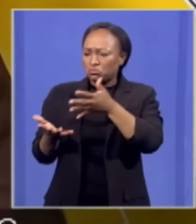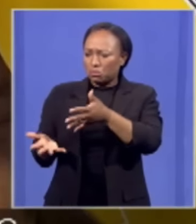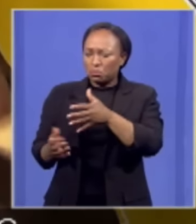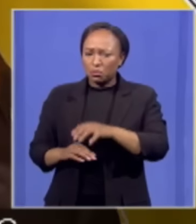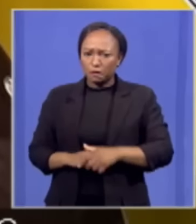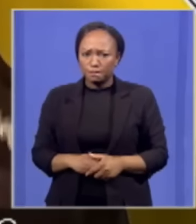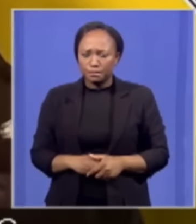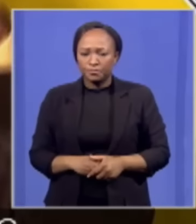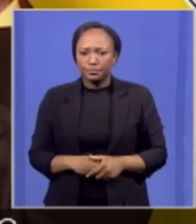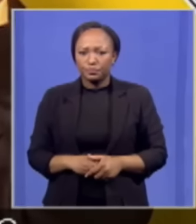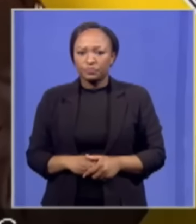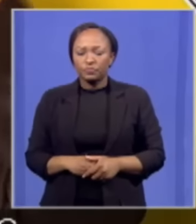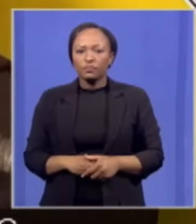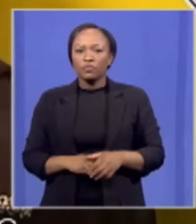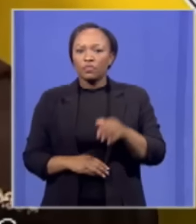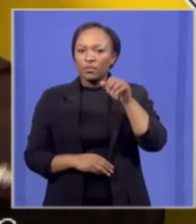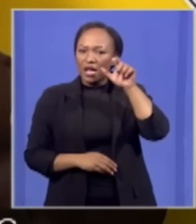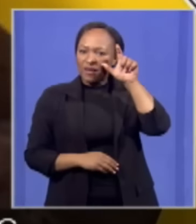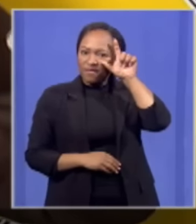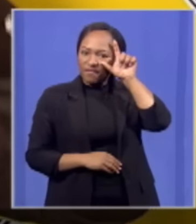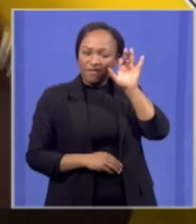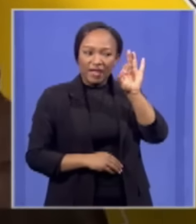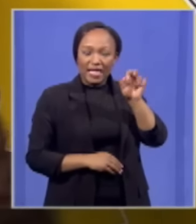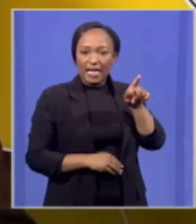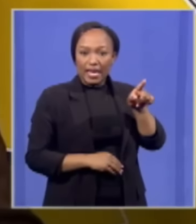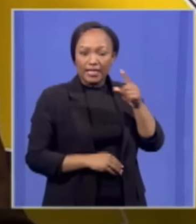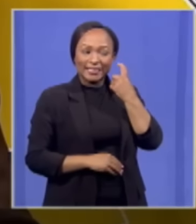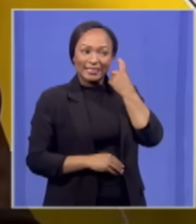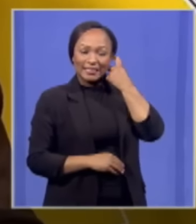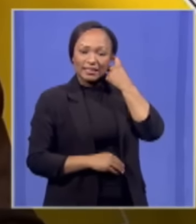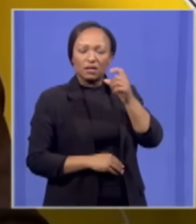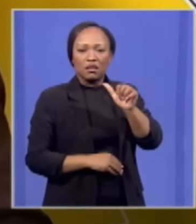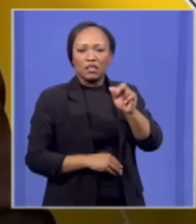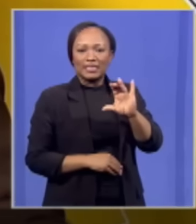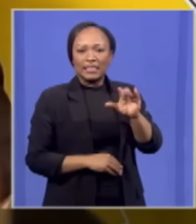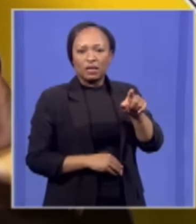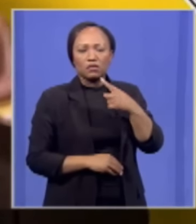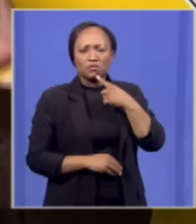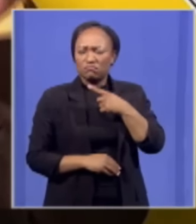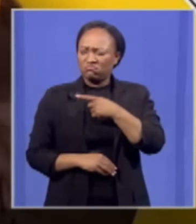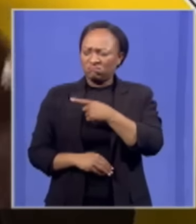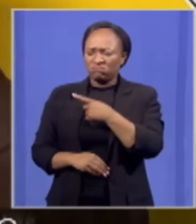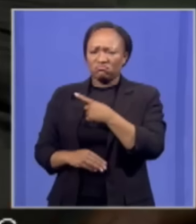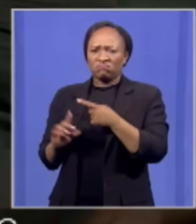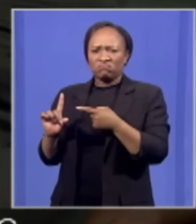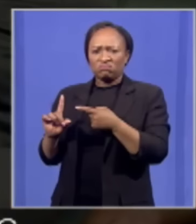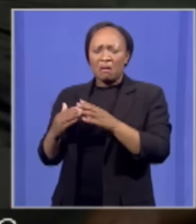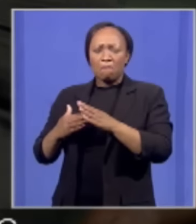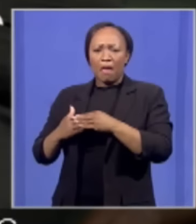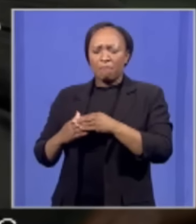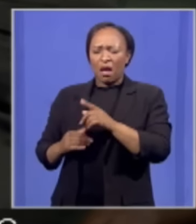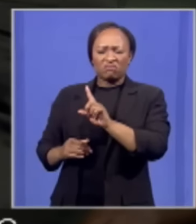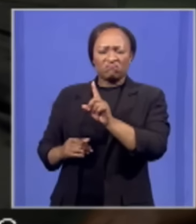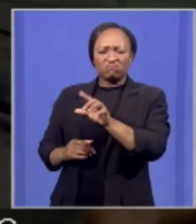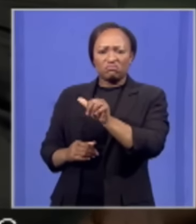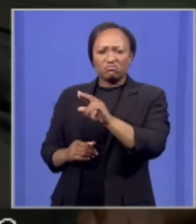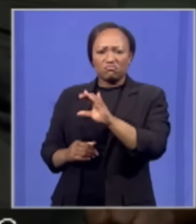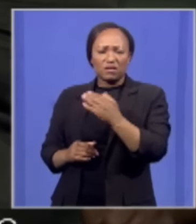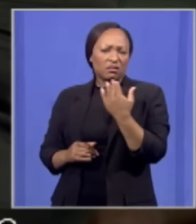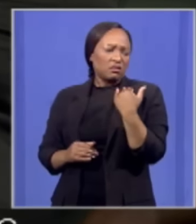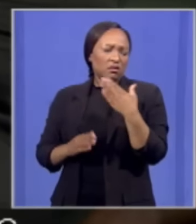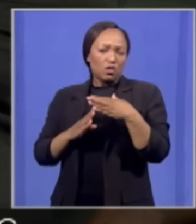Mongodi e moholo wa ANC fikileng balula o re Mokgotsi ha se setho sa ANC. Balula o buile sena mafelong a beke ha ne a botswa ka